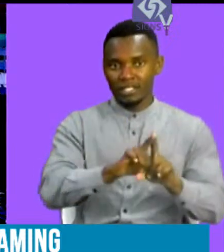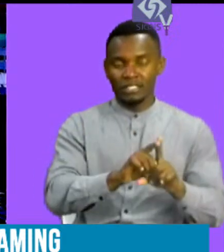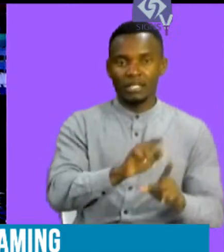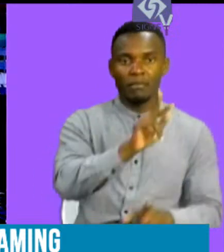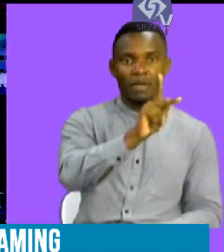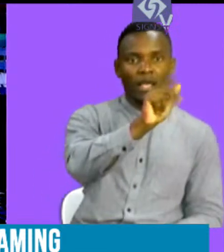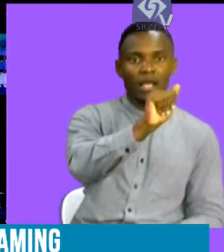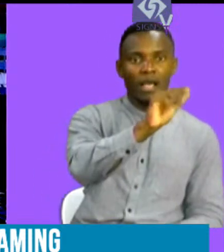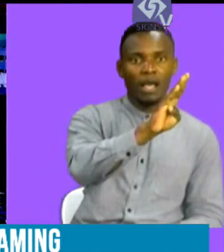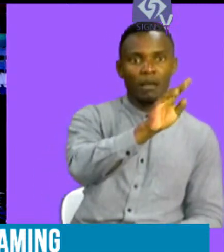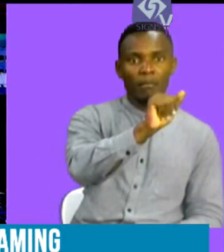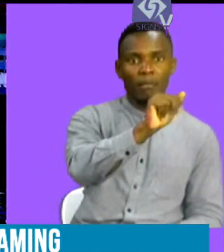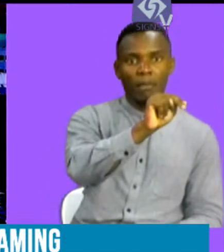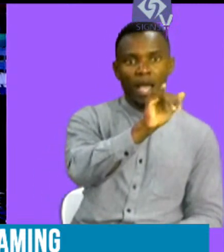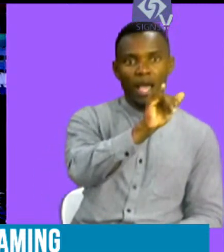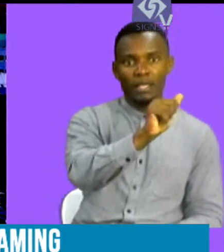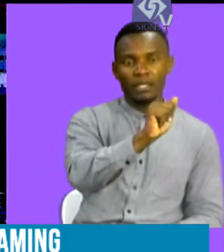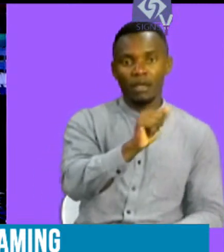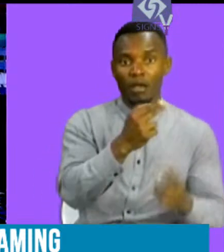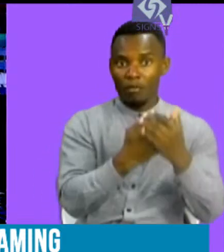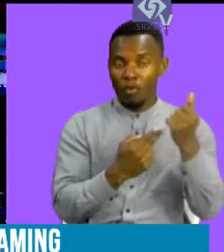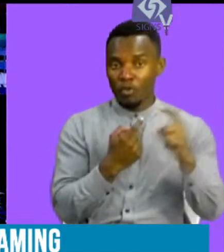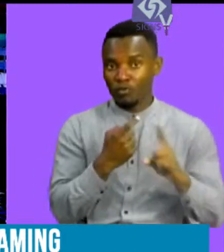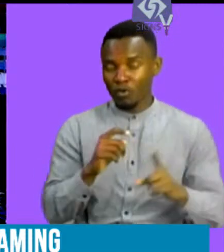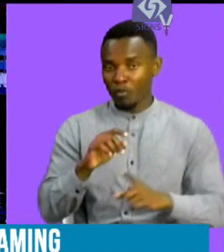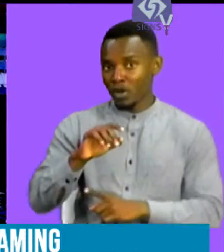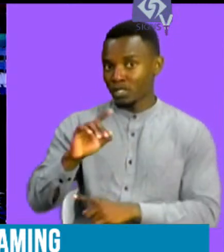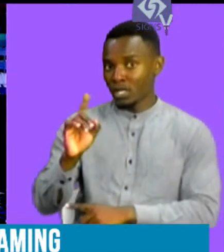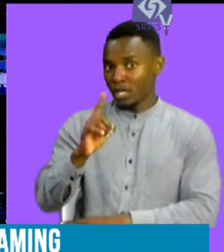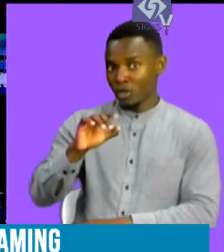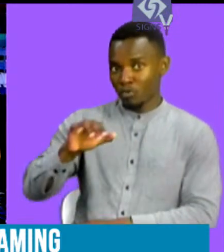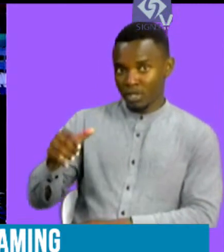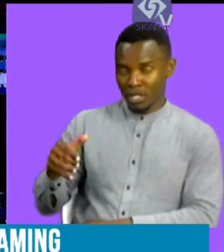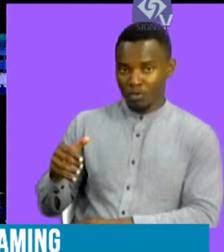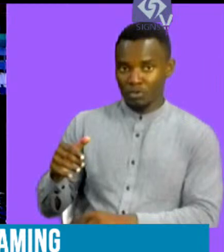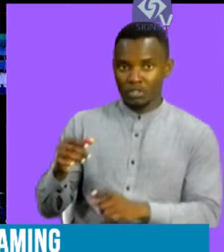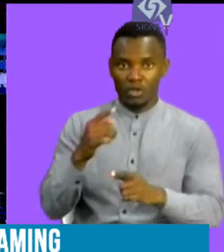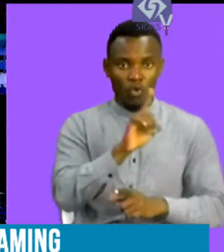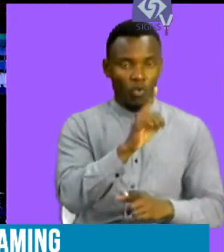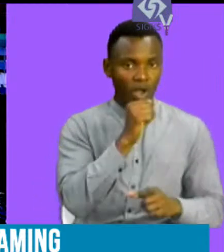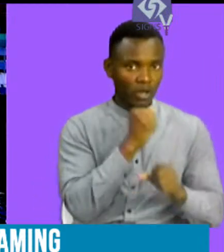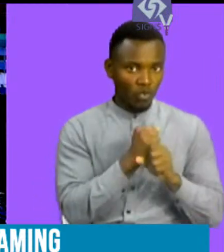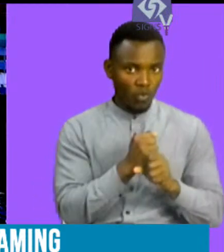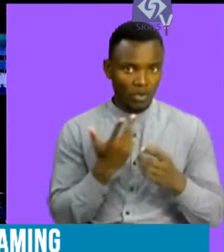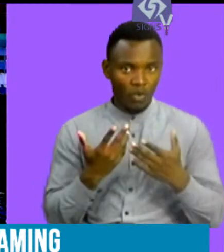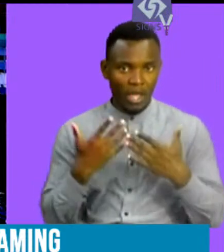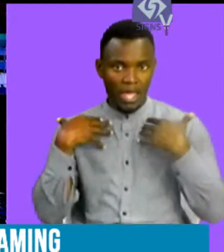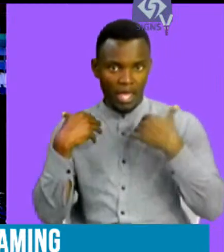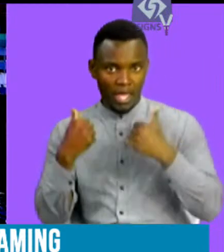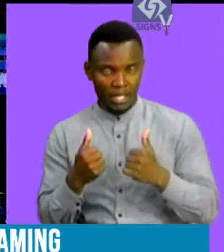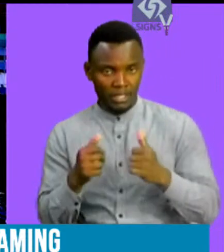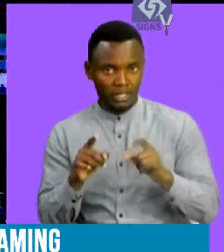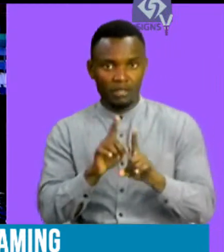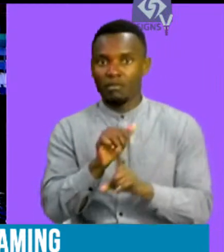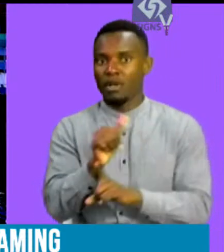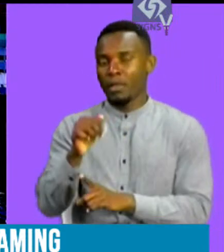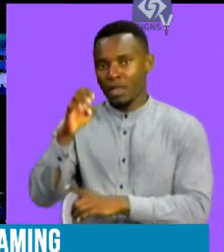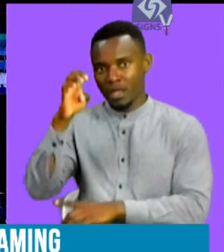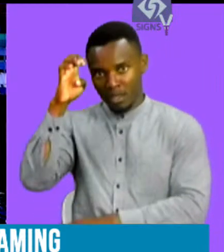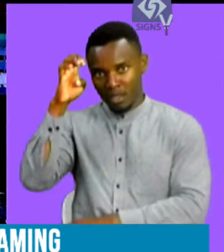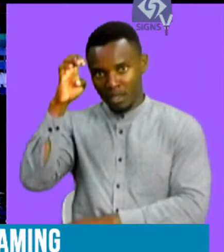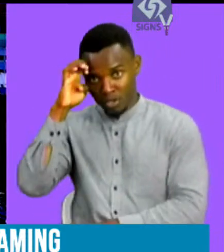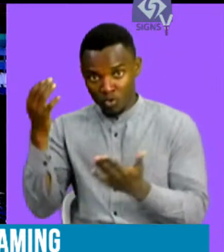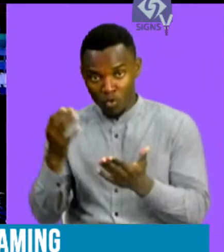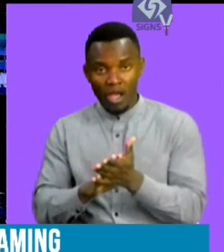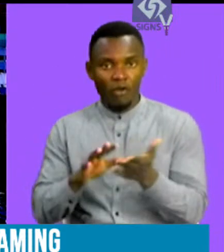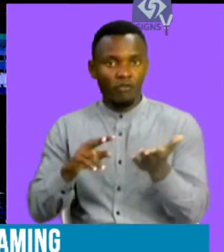they work at different levels. One in the health sector, the other in the education, particularly vocational